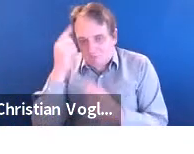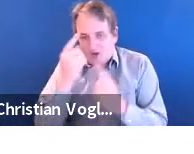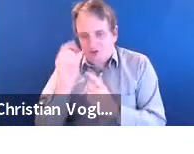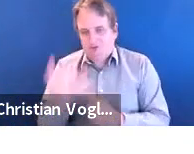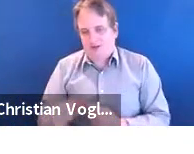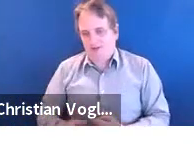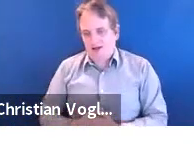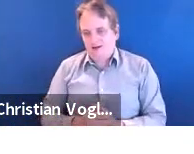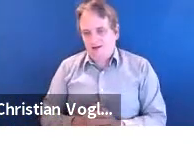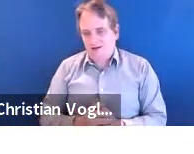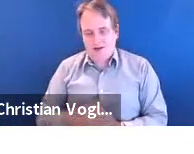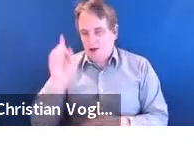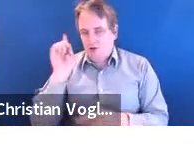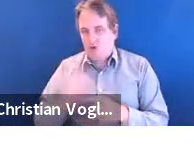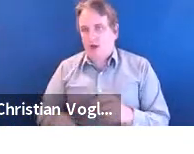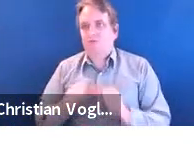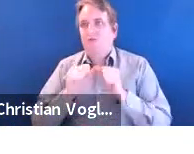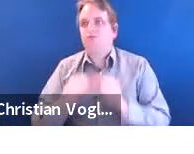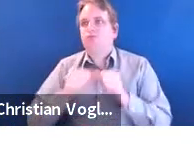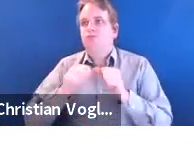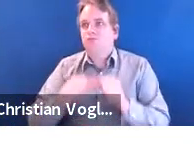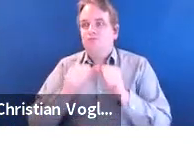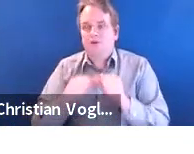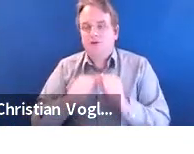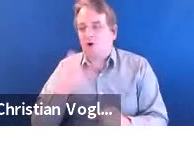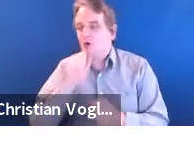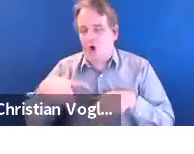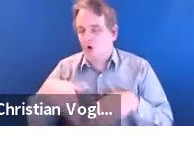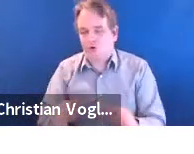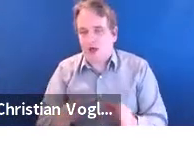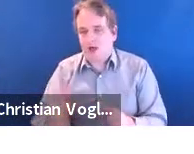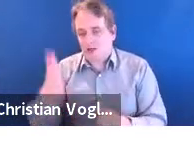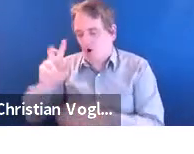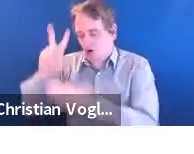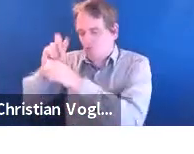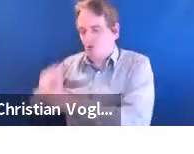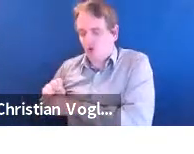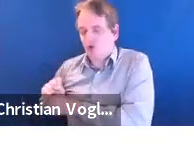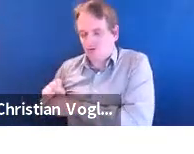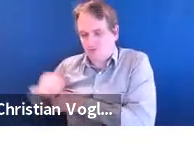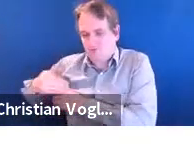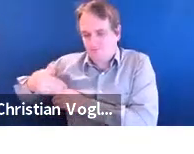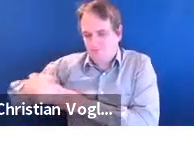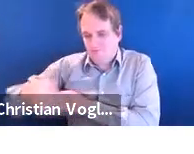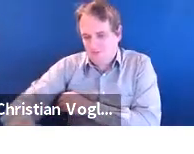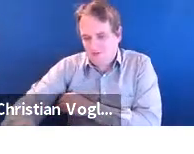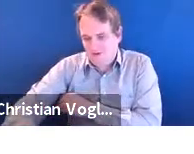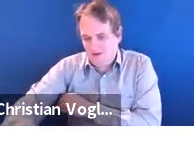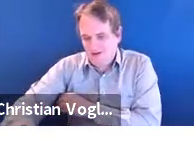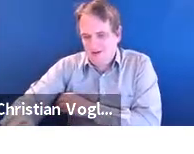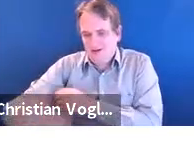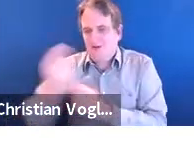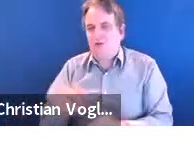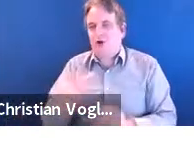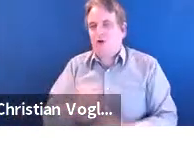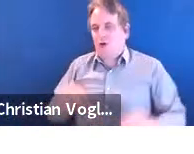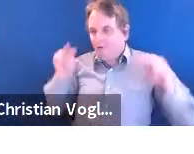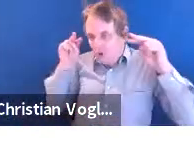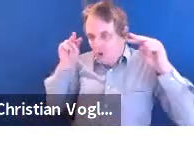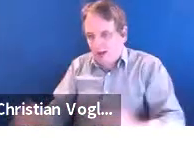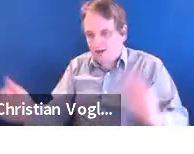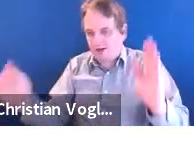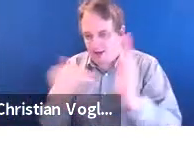I can't talk to you right now. We just have to ensure that we are continuing to provide audio communication